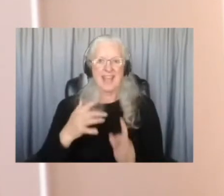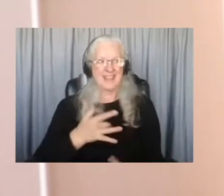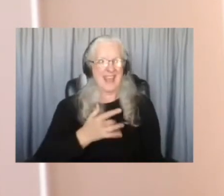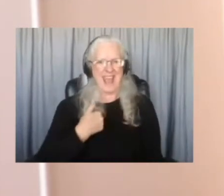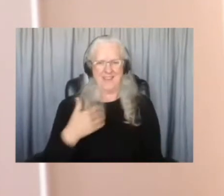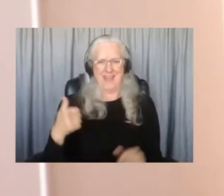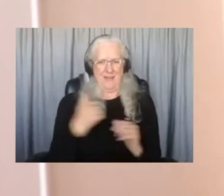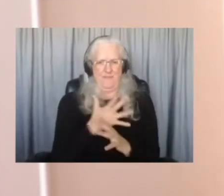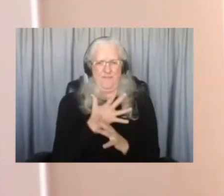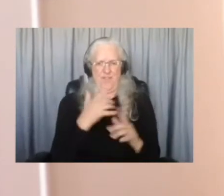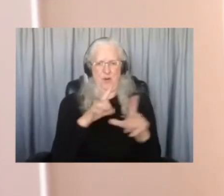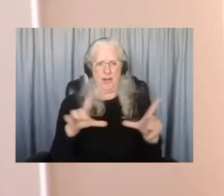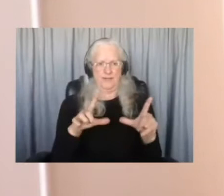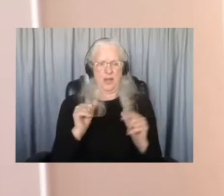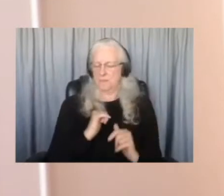many